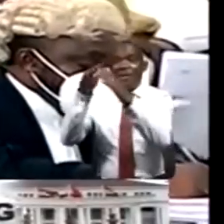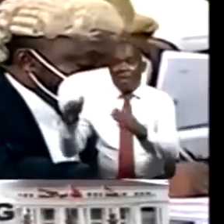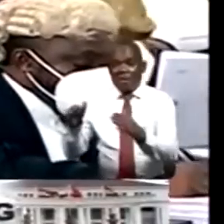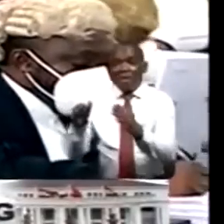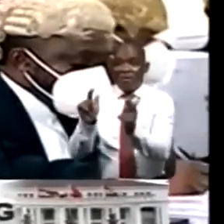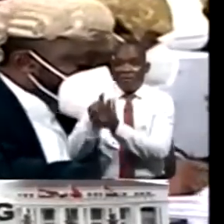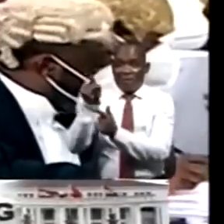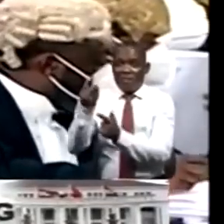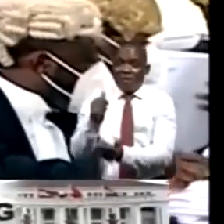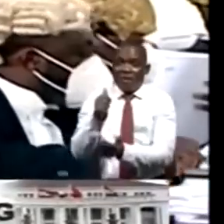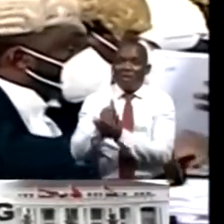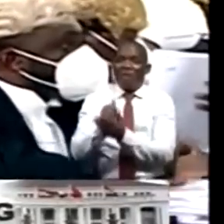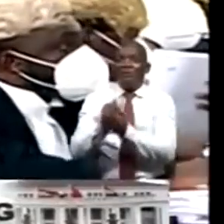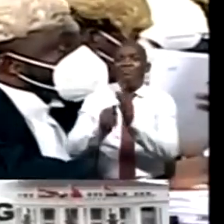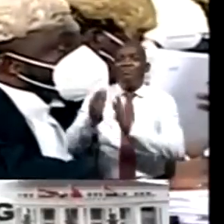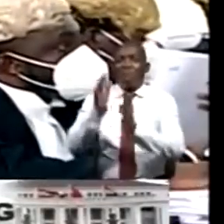Yes. Mr. Mettle-Nunoo,